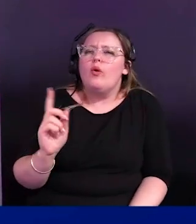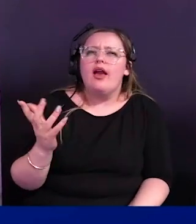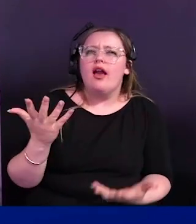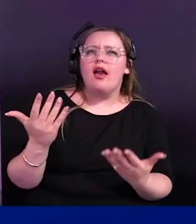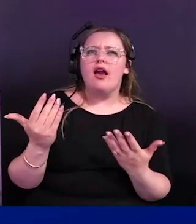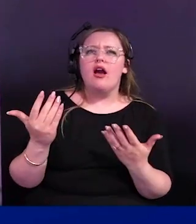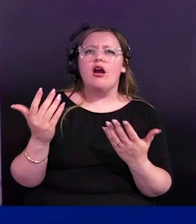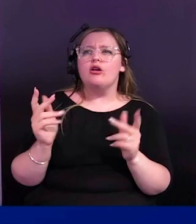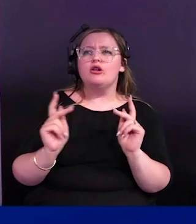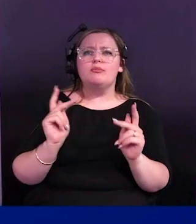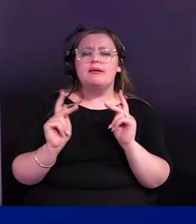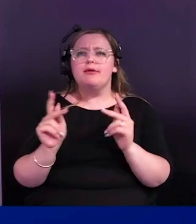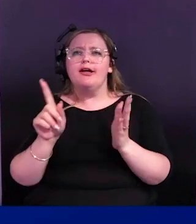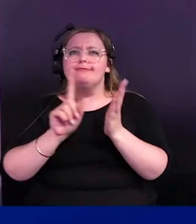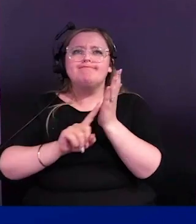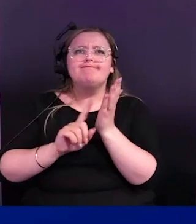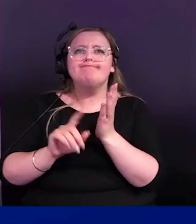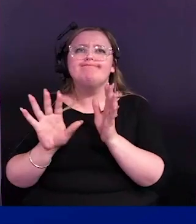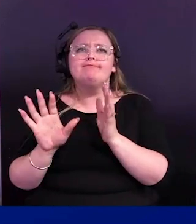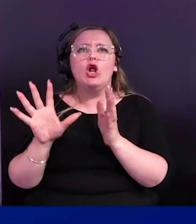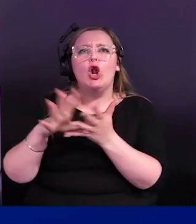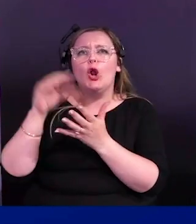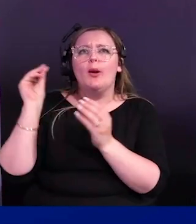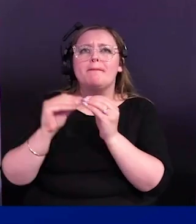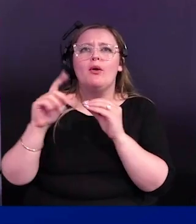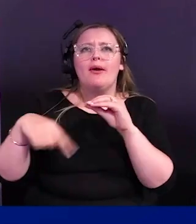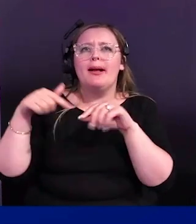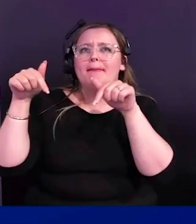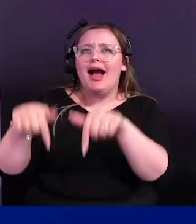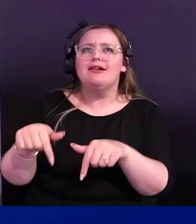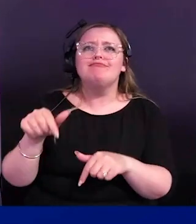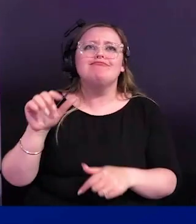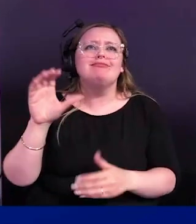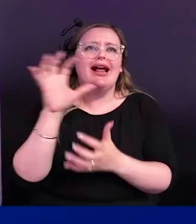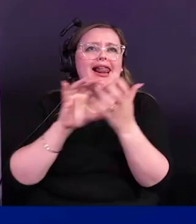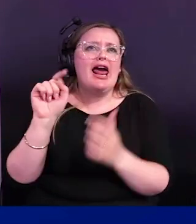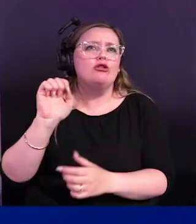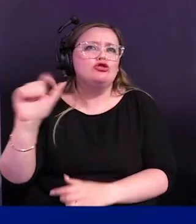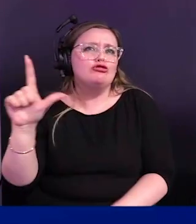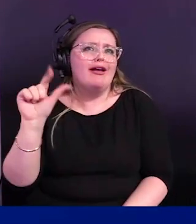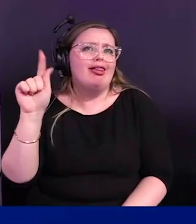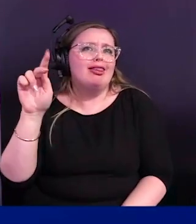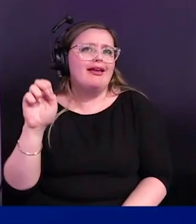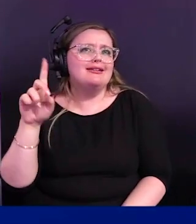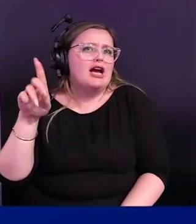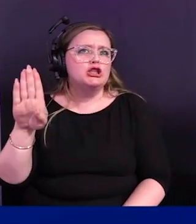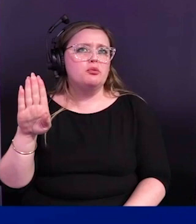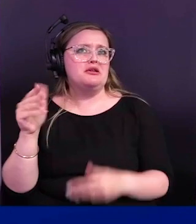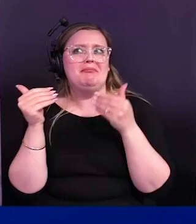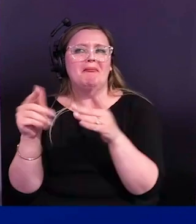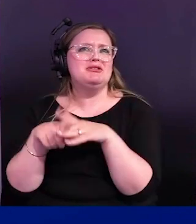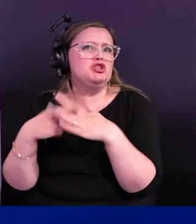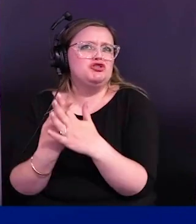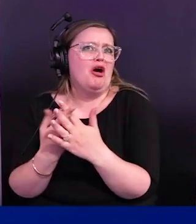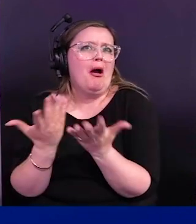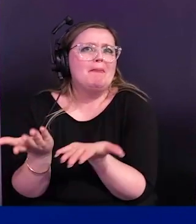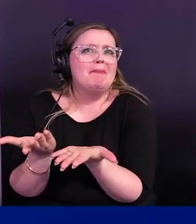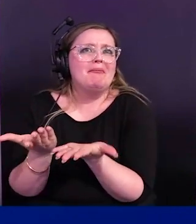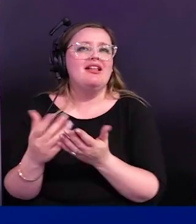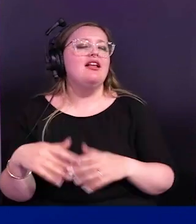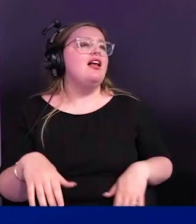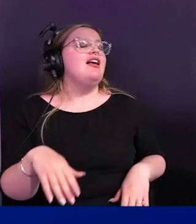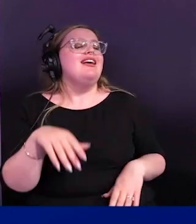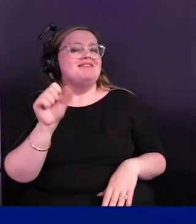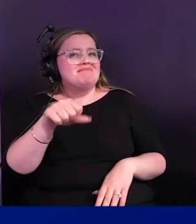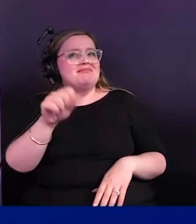being able to learn more about CloudTrail Lake dashboards and be able to get started? Yeah, so CloudTrail Dashboards